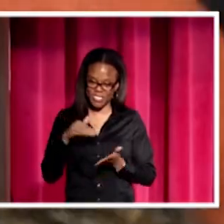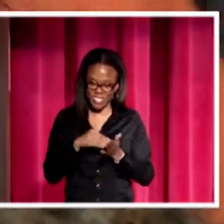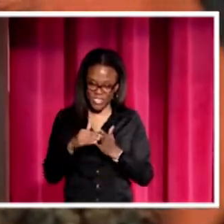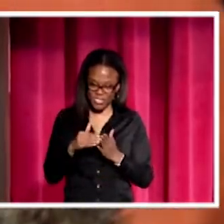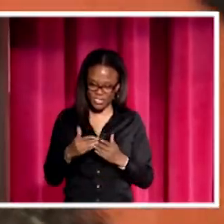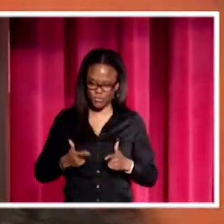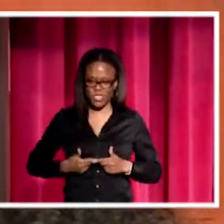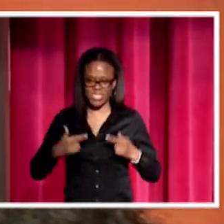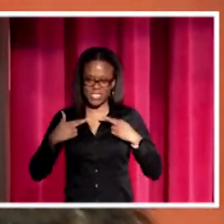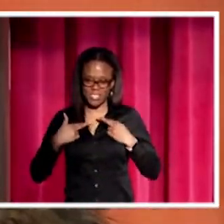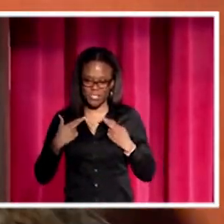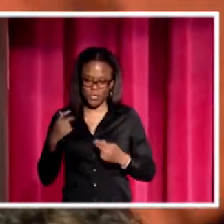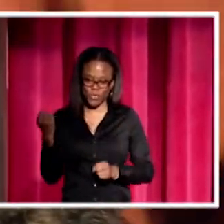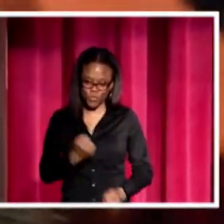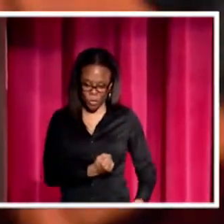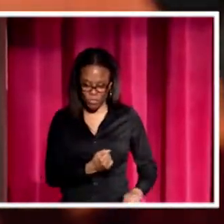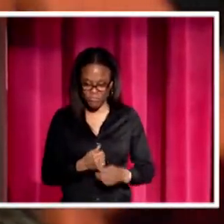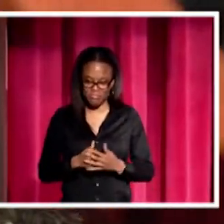700,000 residents strong.